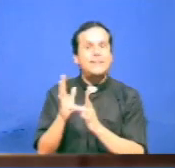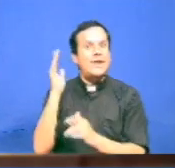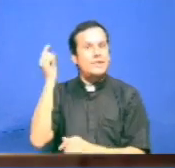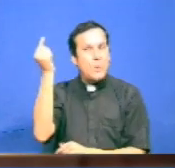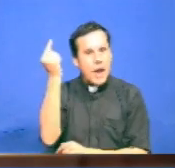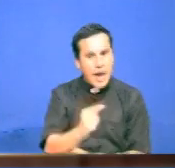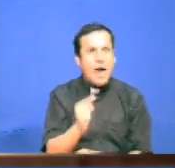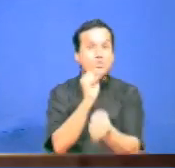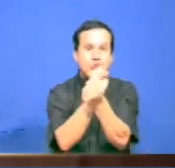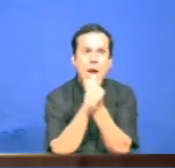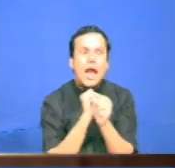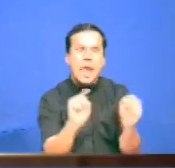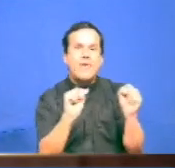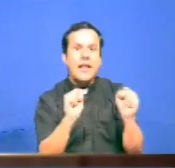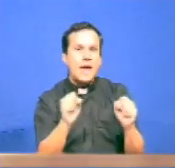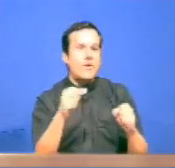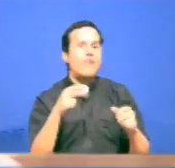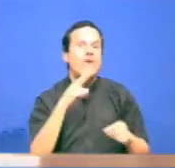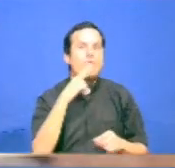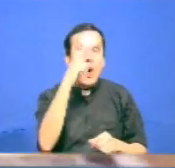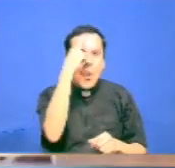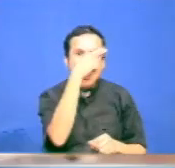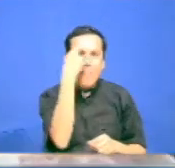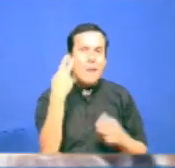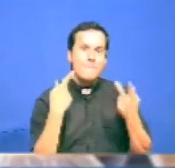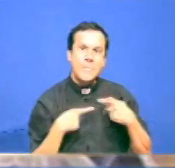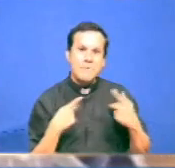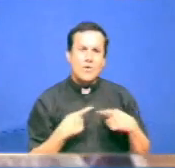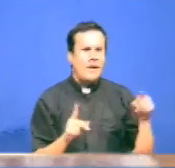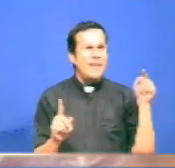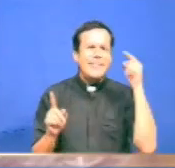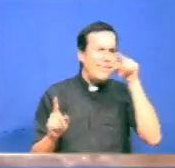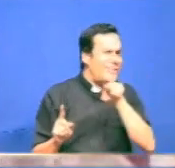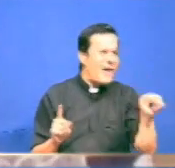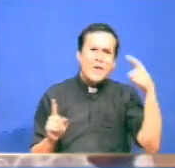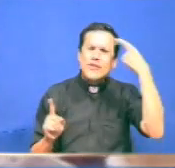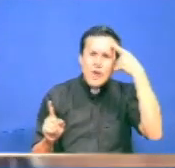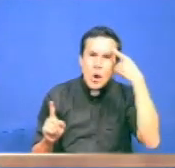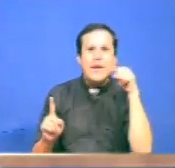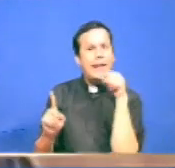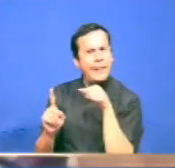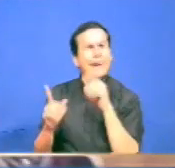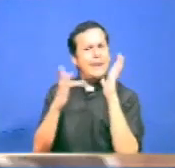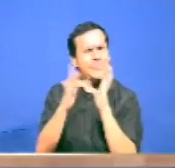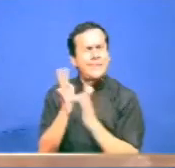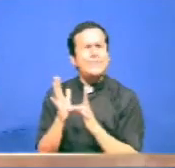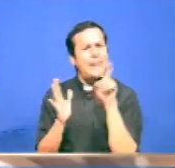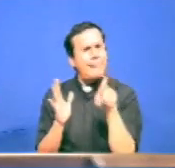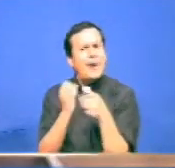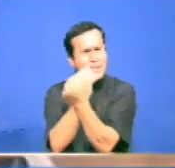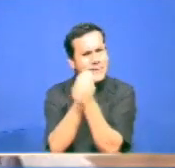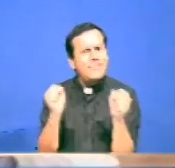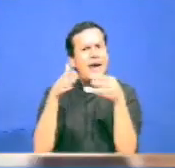from the yoke of the Romans. They were thinking Jesus will be the one who will be their